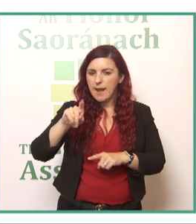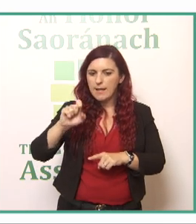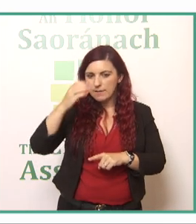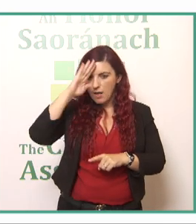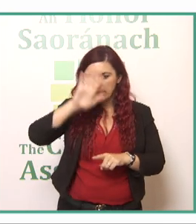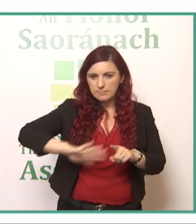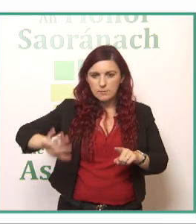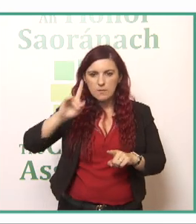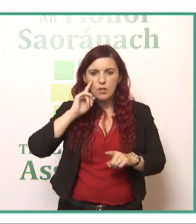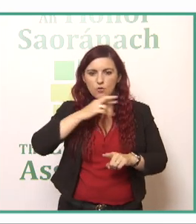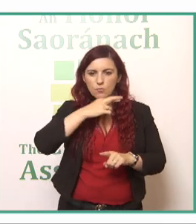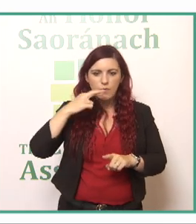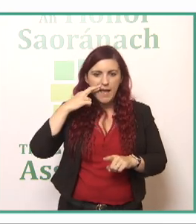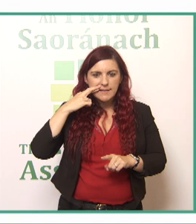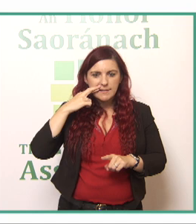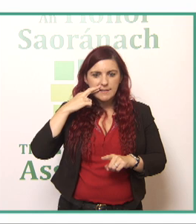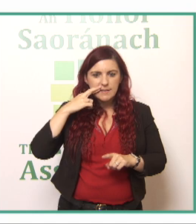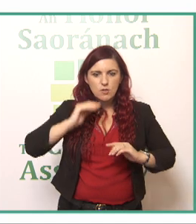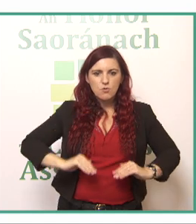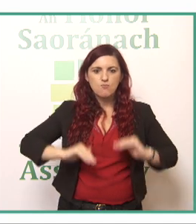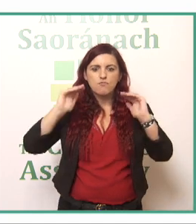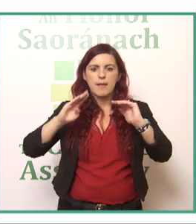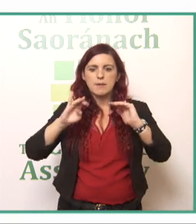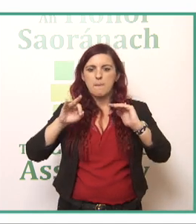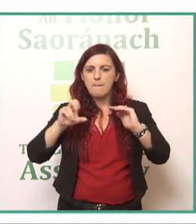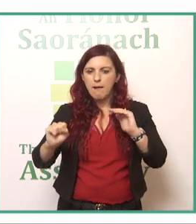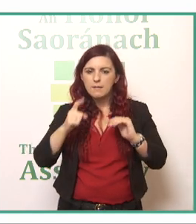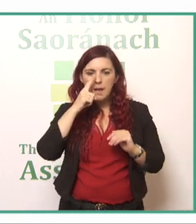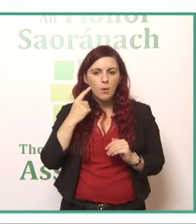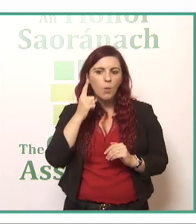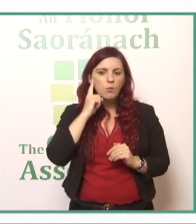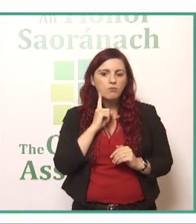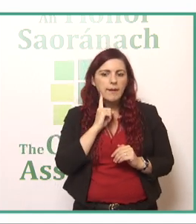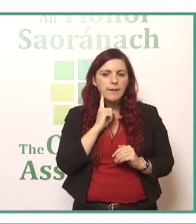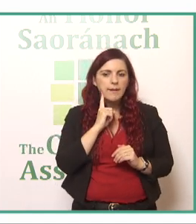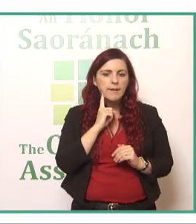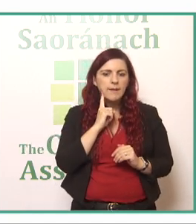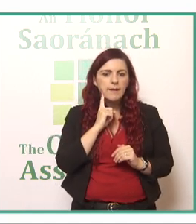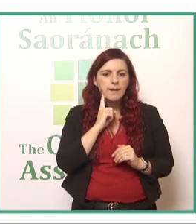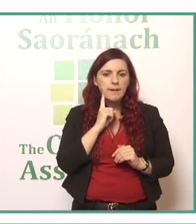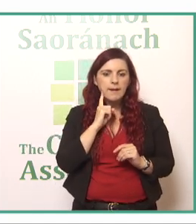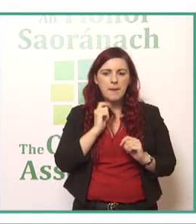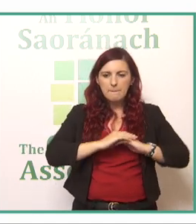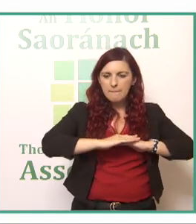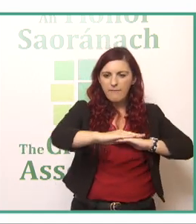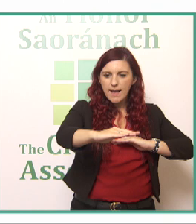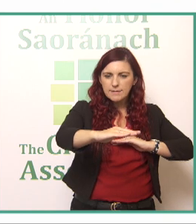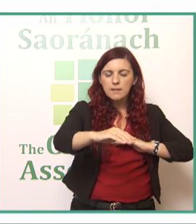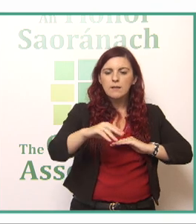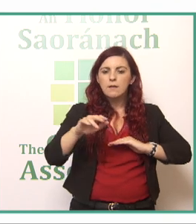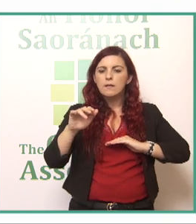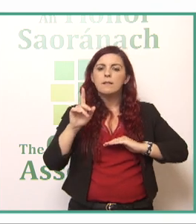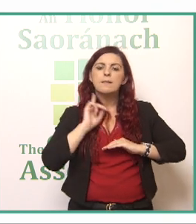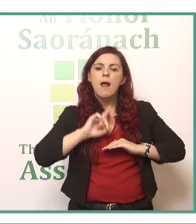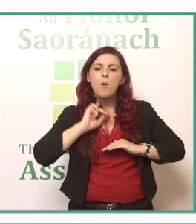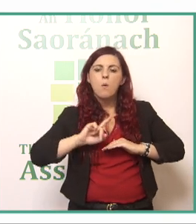the red being the raised bogs, and then the blue and green being the blanket bogs. The yellow represents the area that